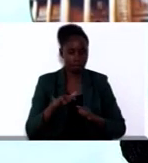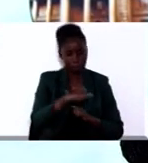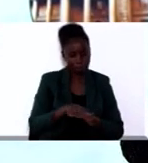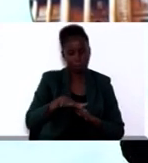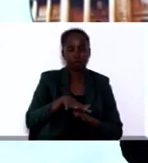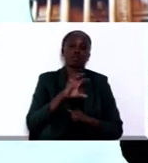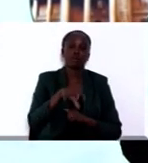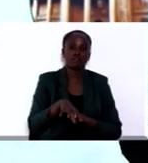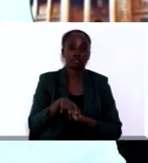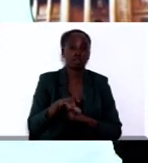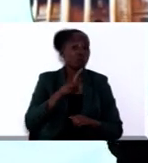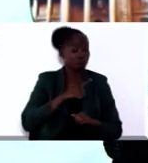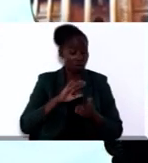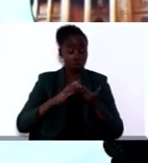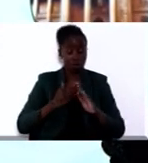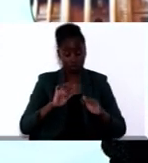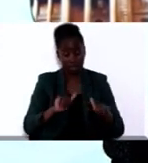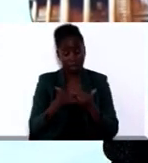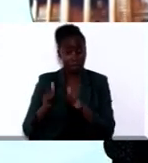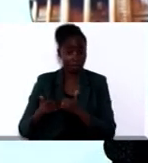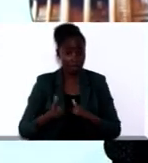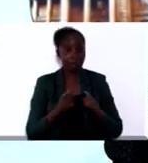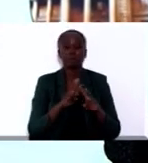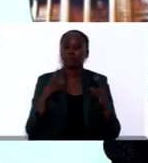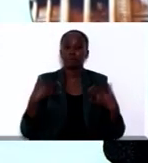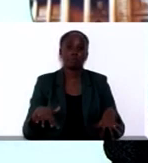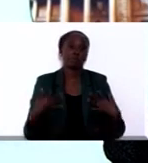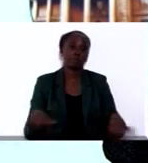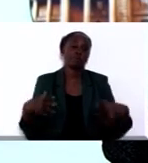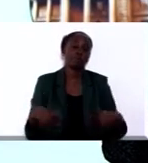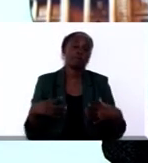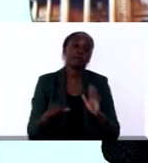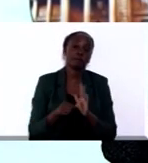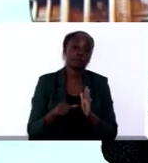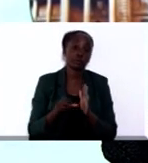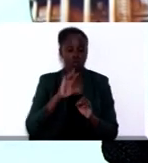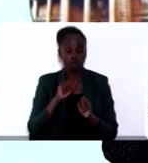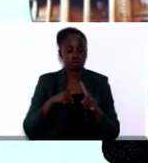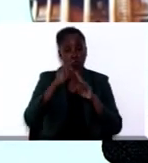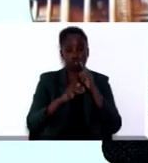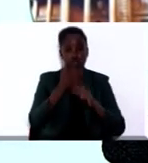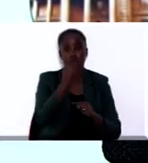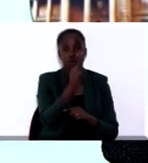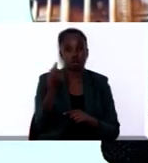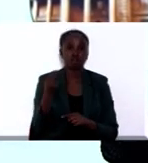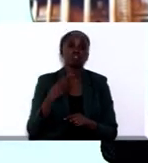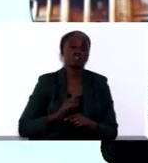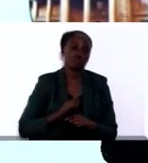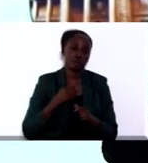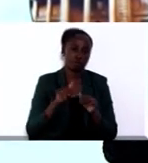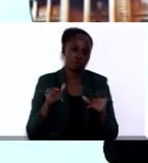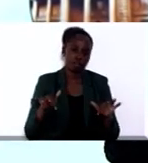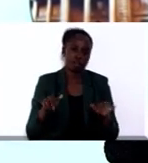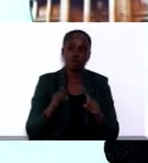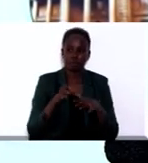community games are very important. They reach hundreds of thousands of young people. We are expanding sports infrastructure in our